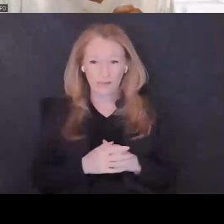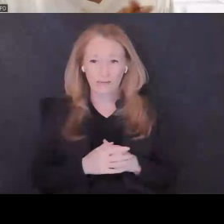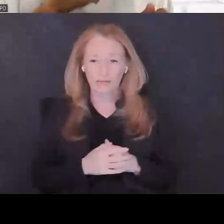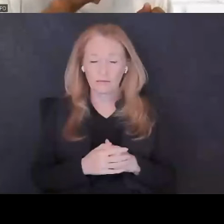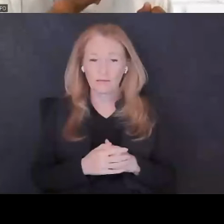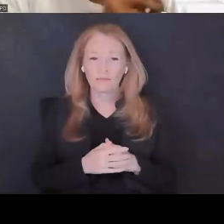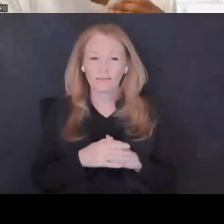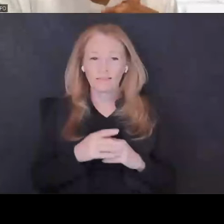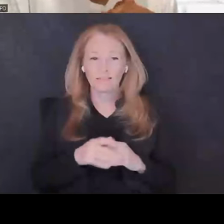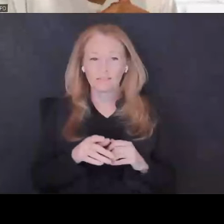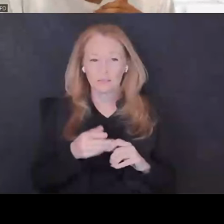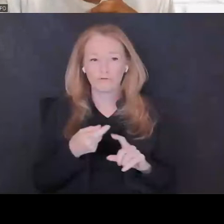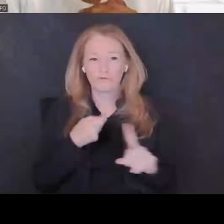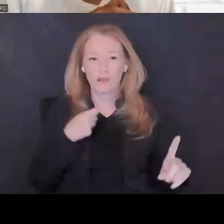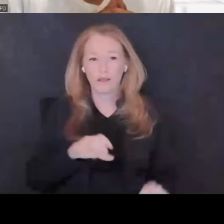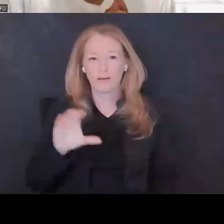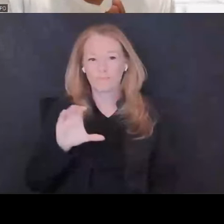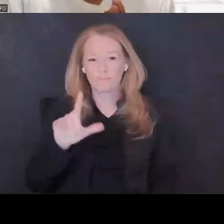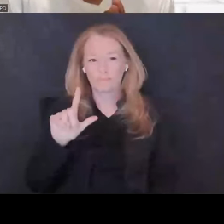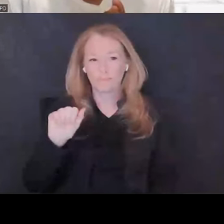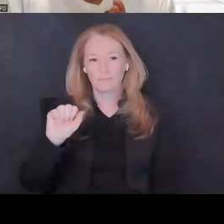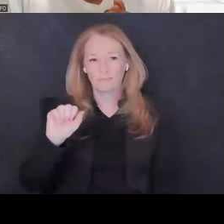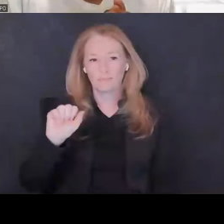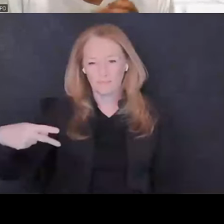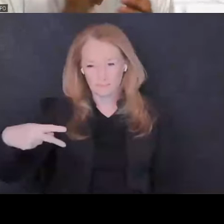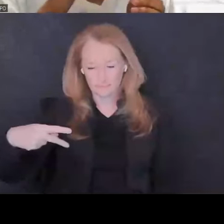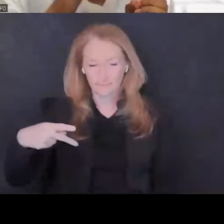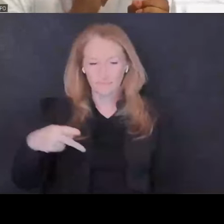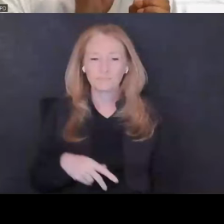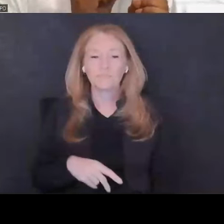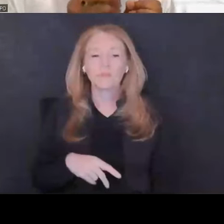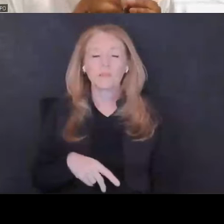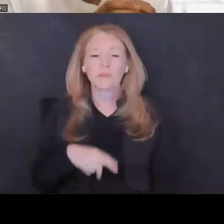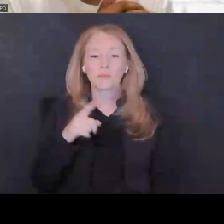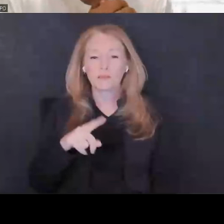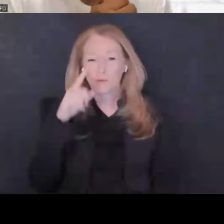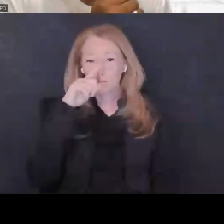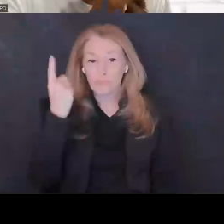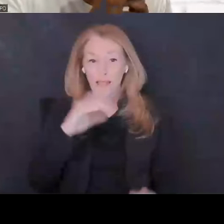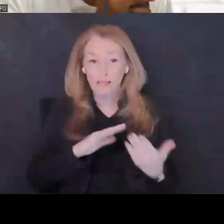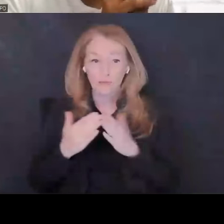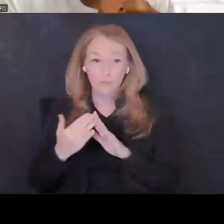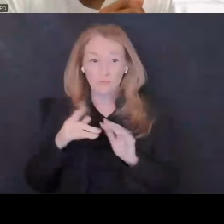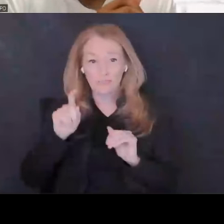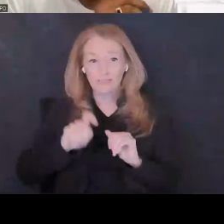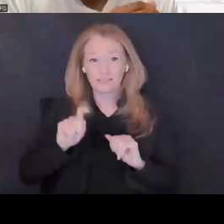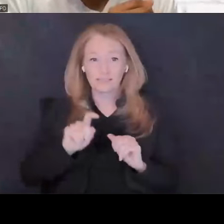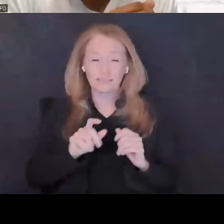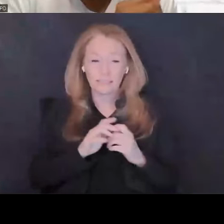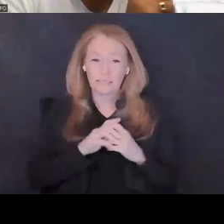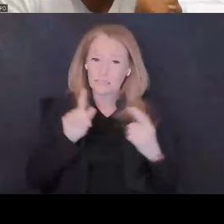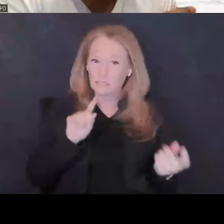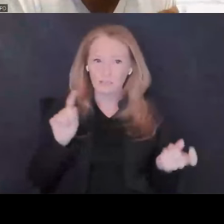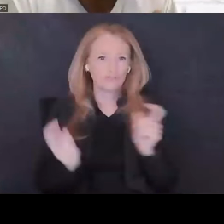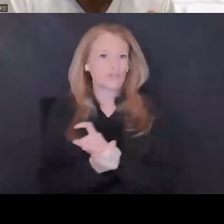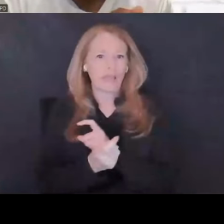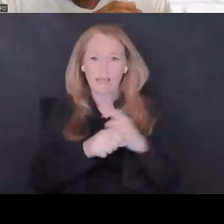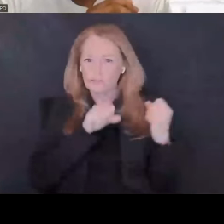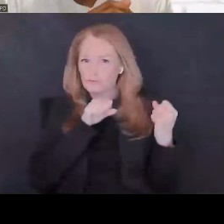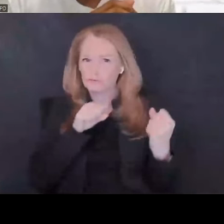comes from the Center for Law and Social Policy. And it reads, Black communities need transformational change, bold and